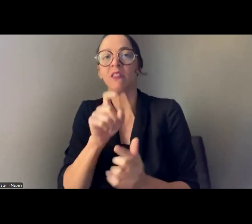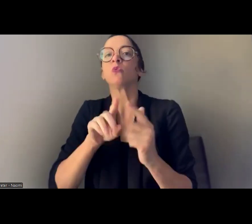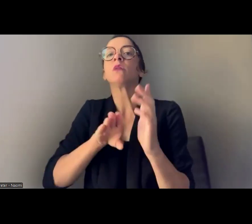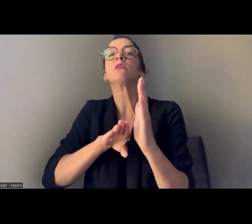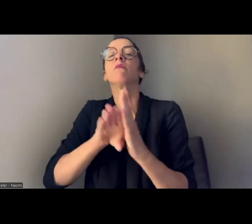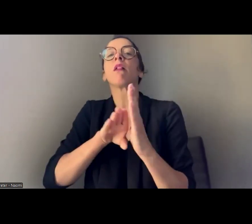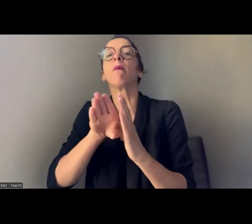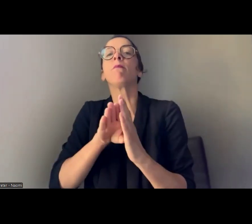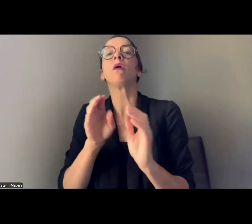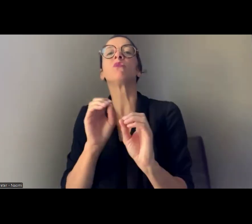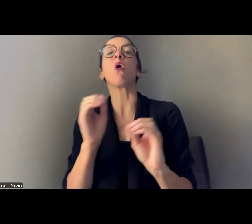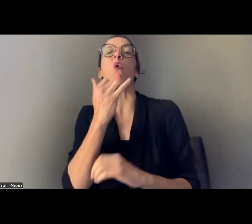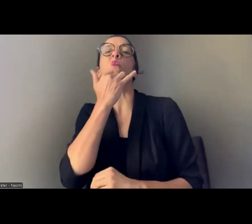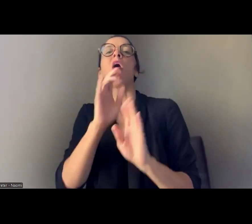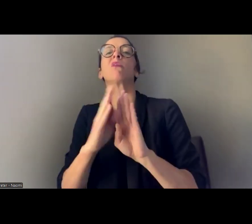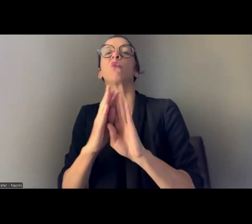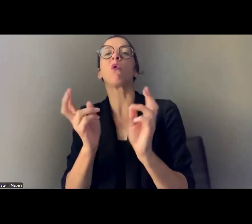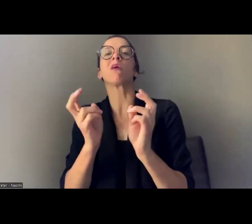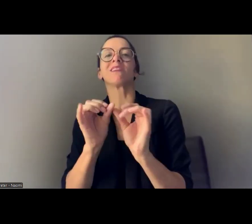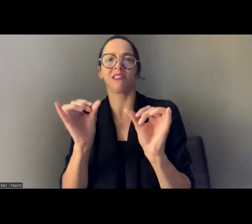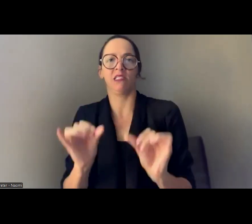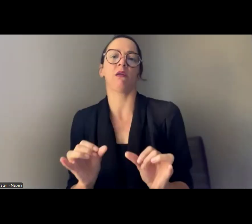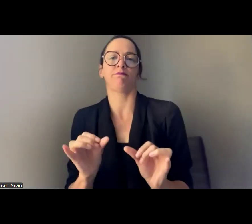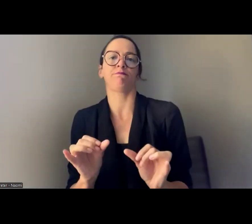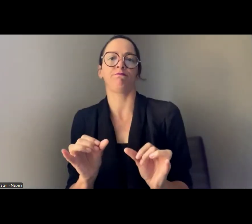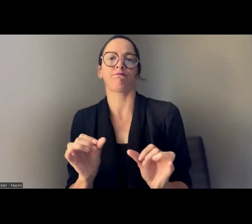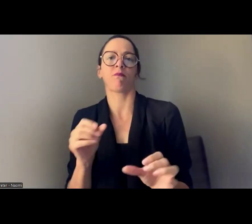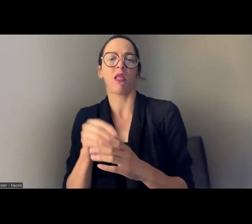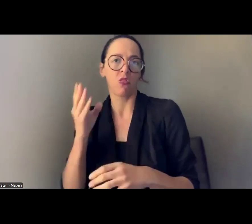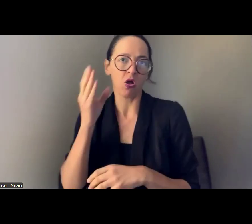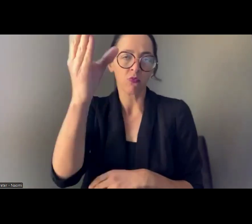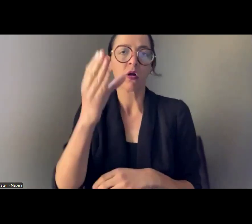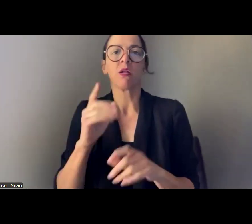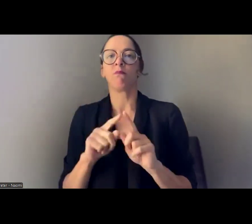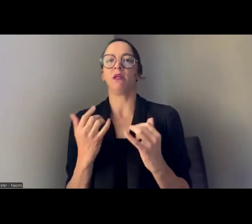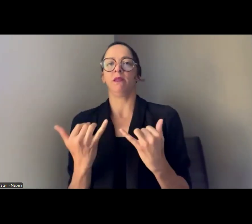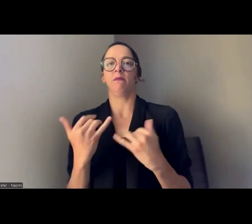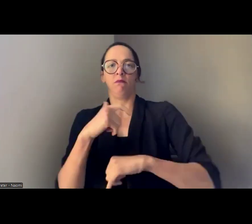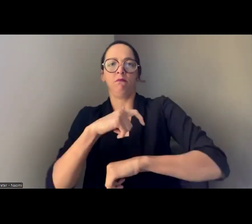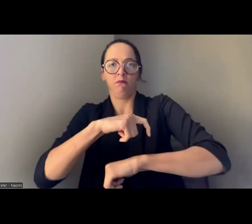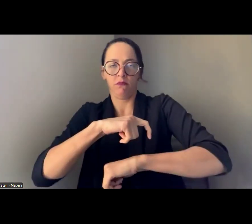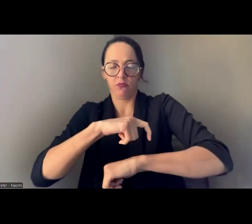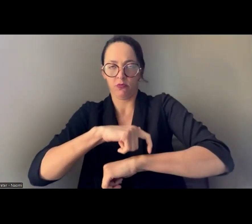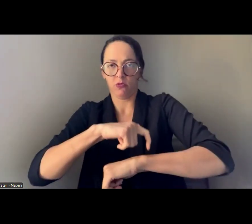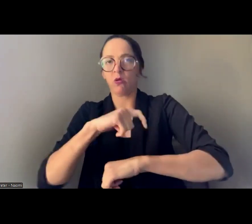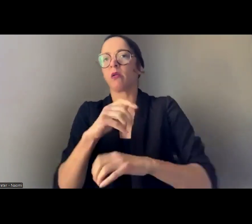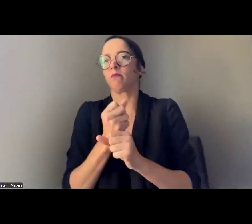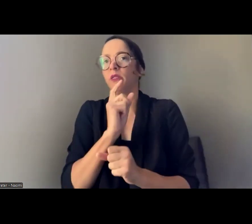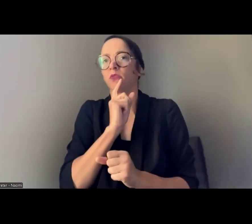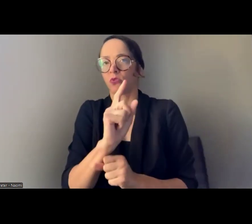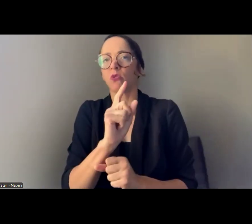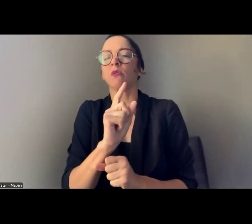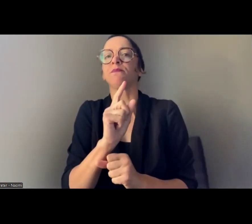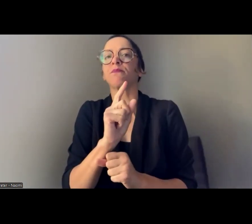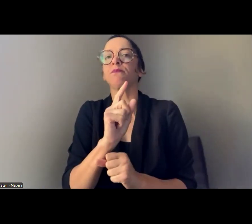the short run, maybe while that no wrong door system is being implemented, creating a centralized resource page